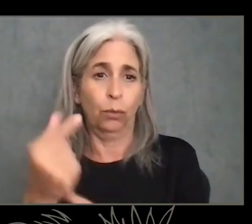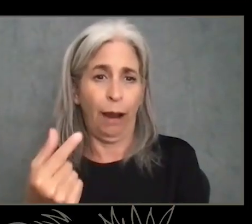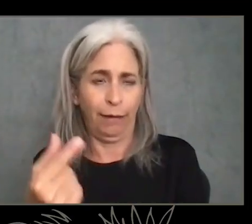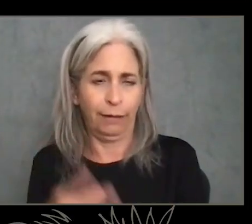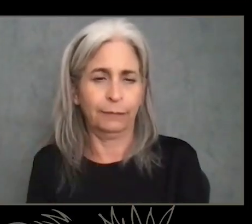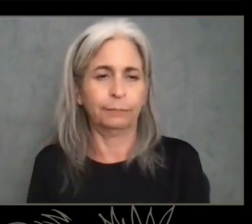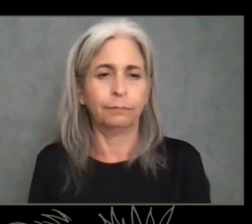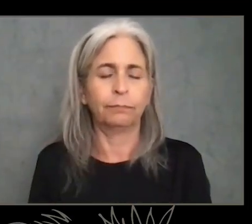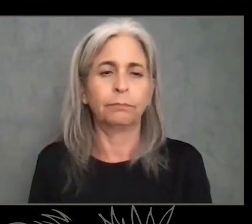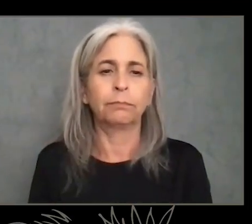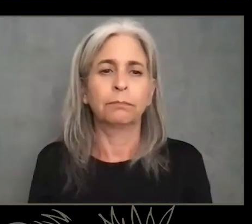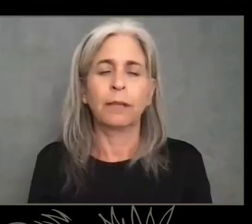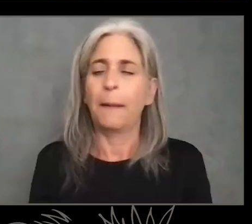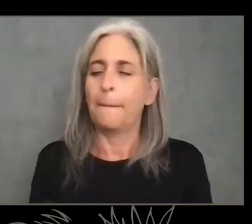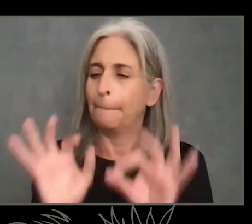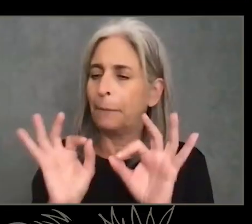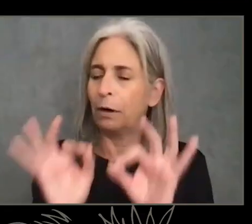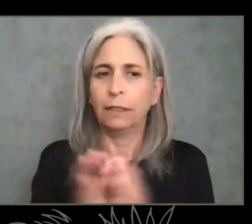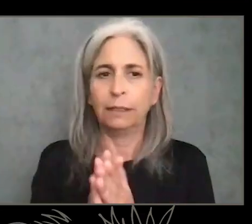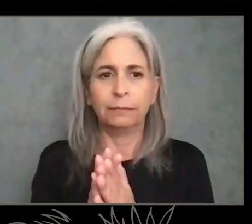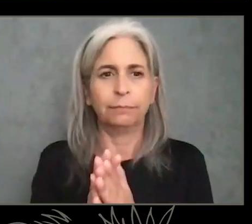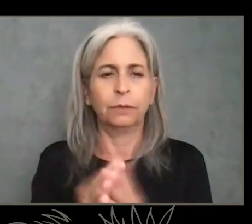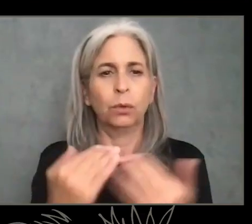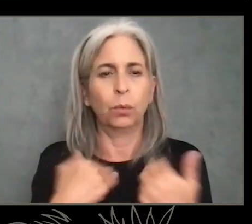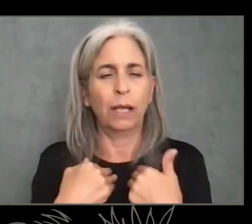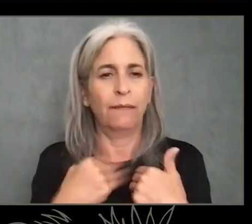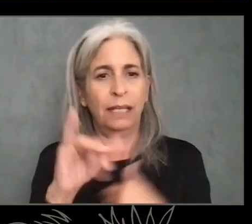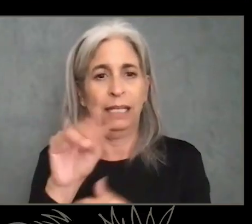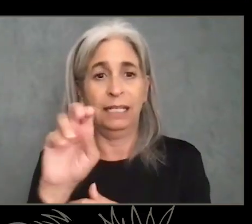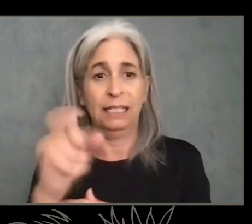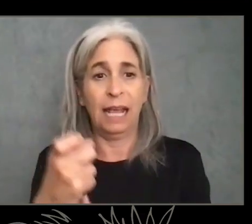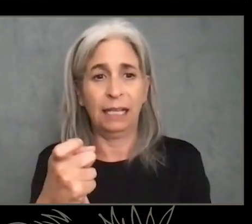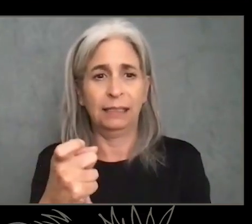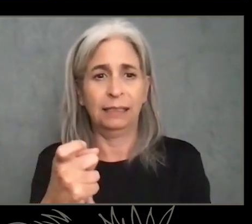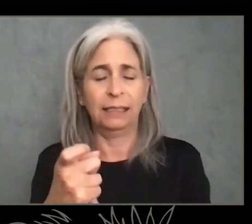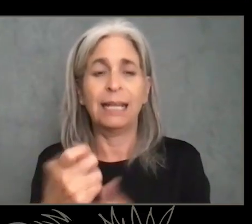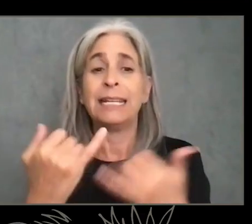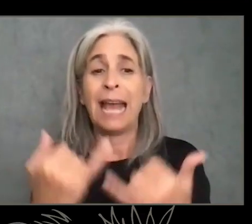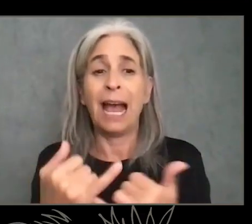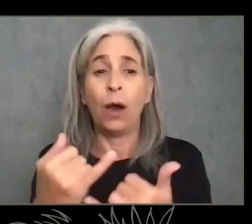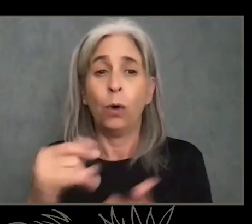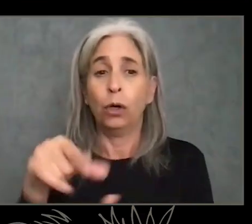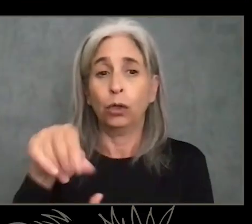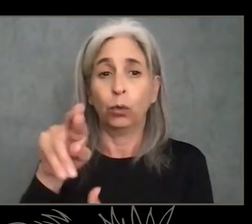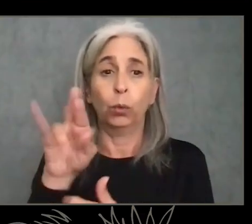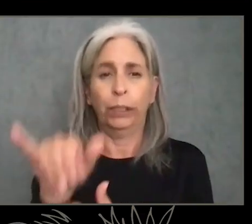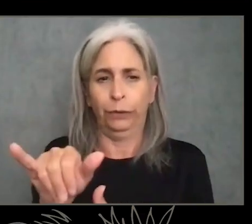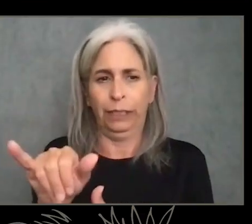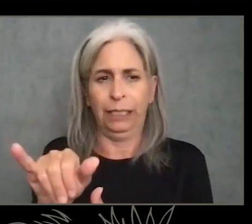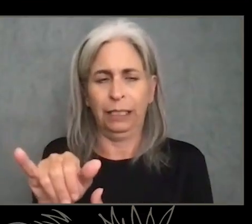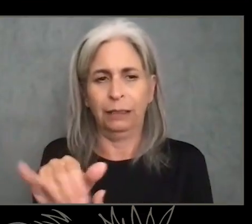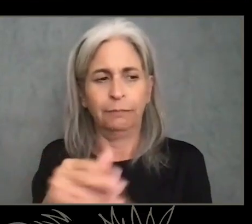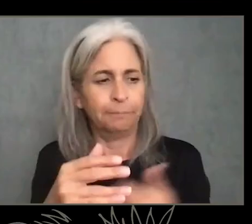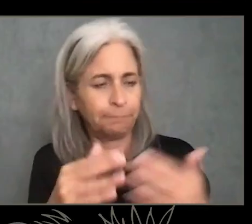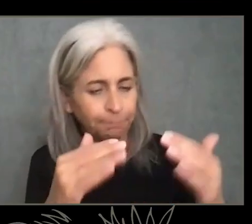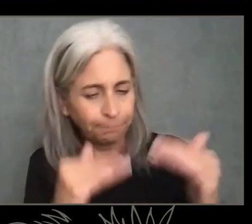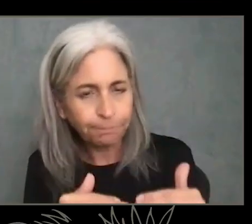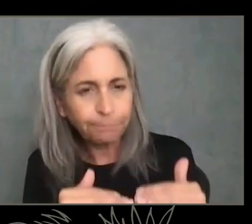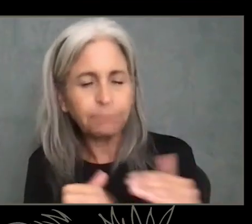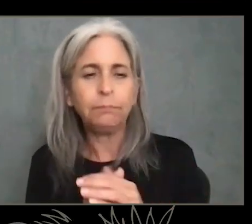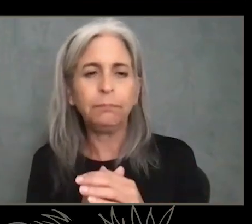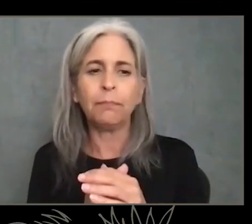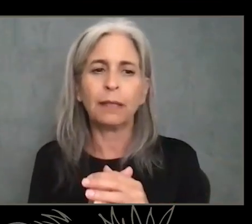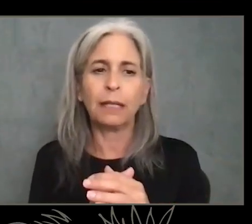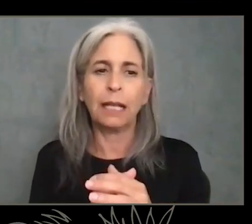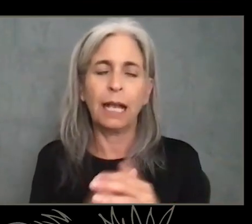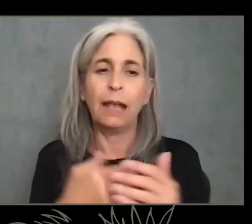Perfect. So let's say we index our data. We have it. How do we query? We're going to go into a kind of similar process.